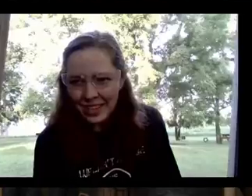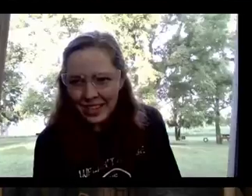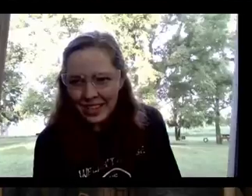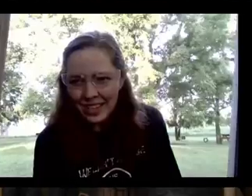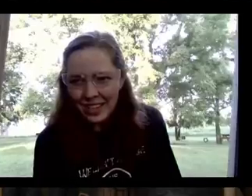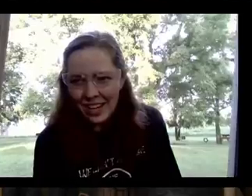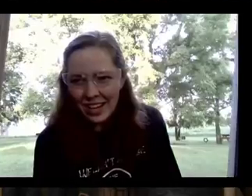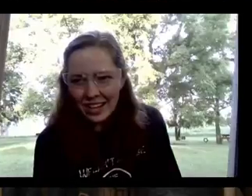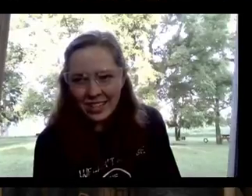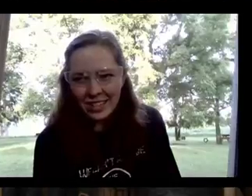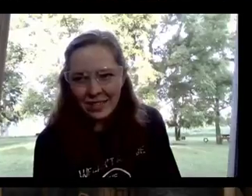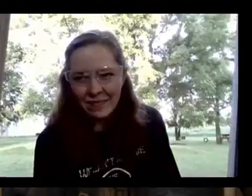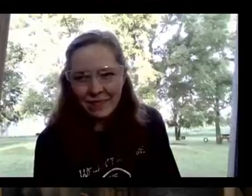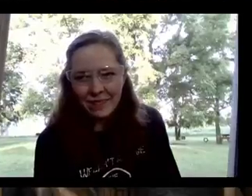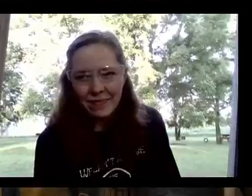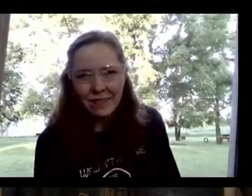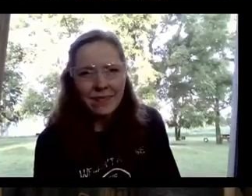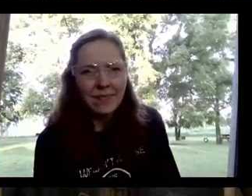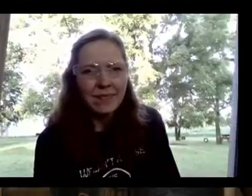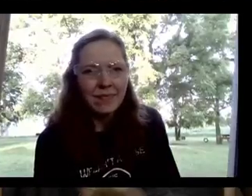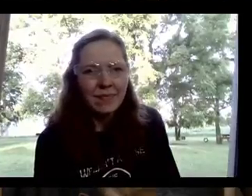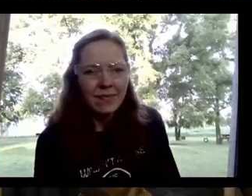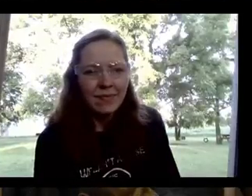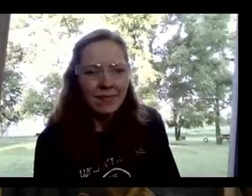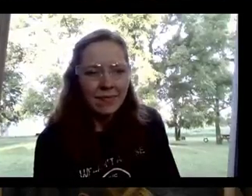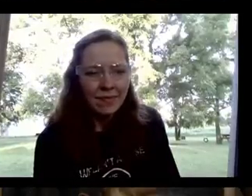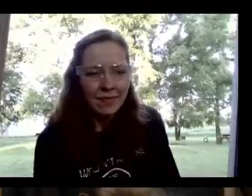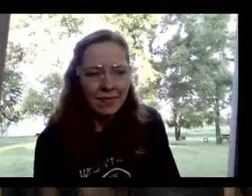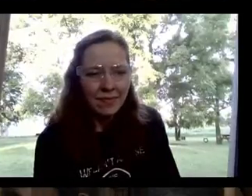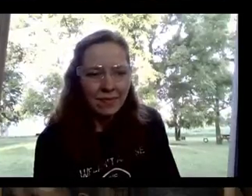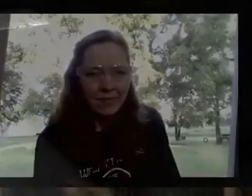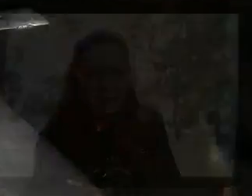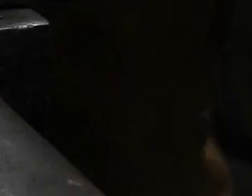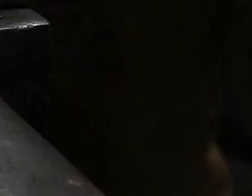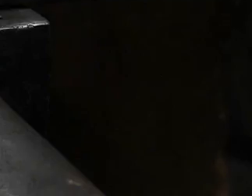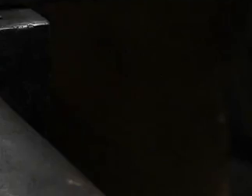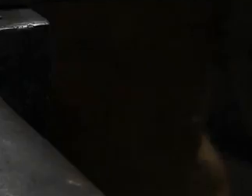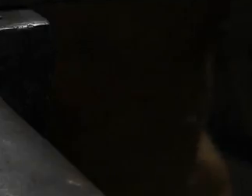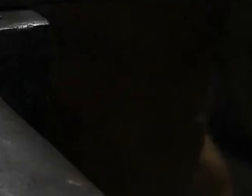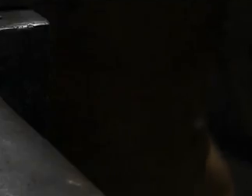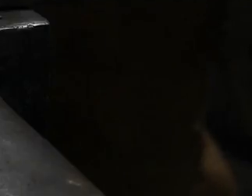All right, ready? Yes. Let's go back to the anvil.